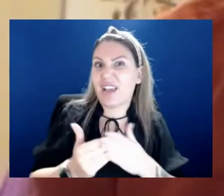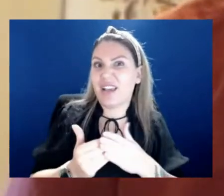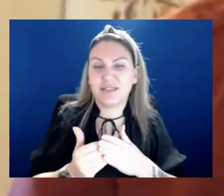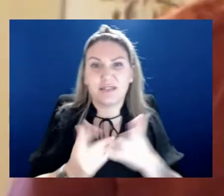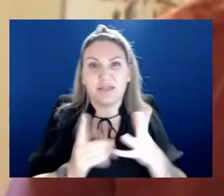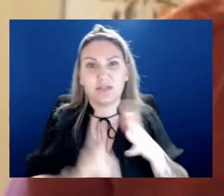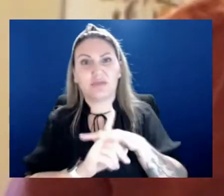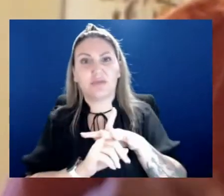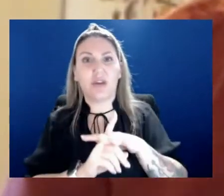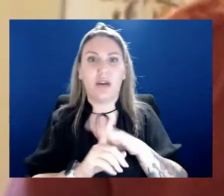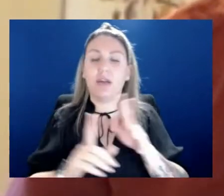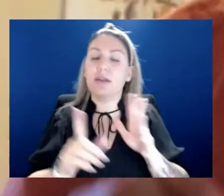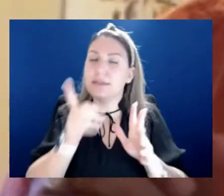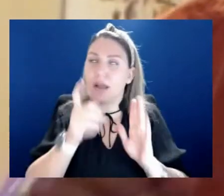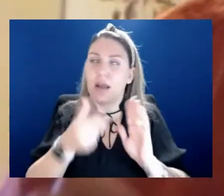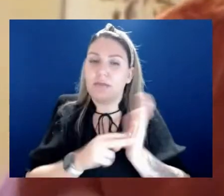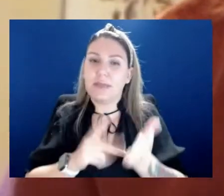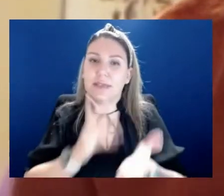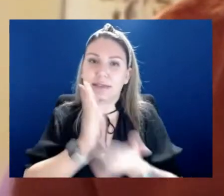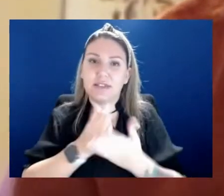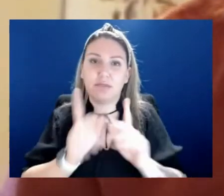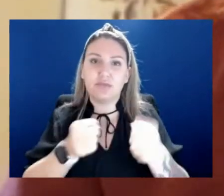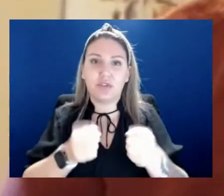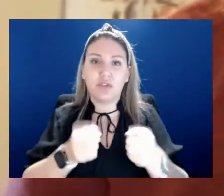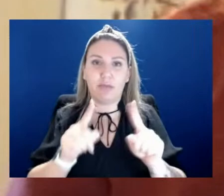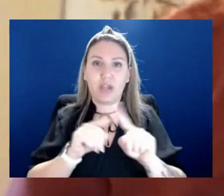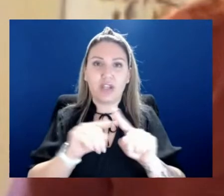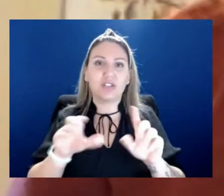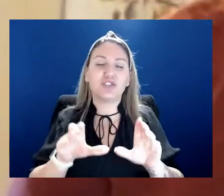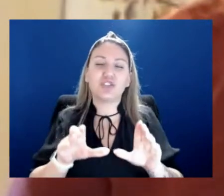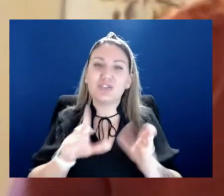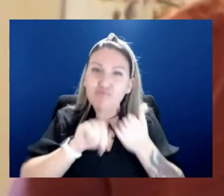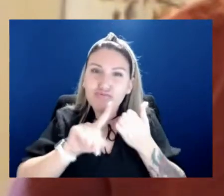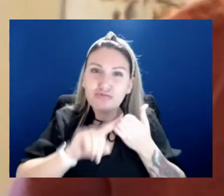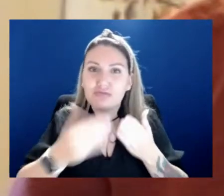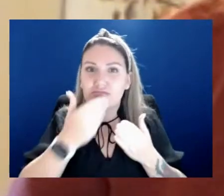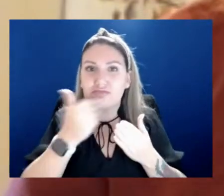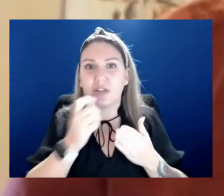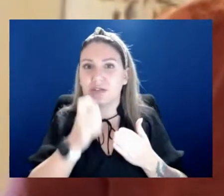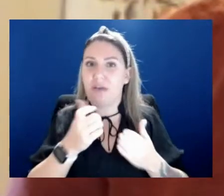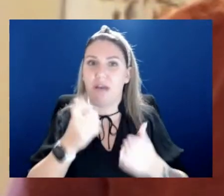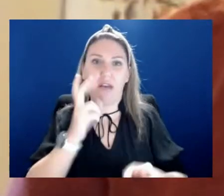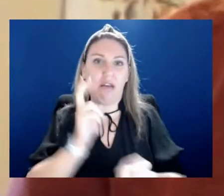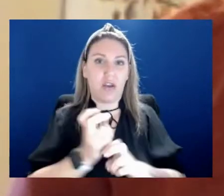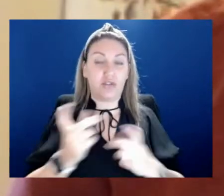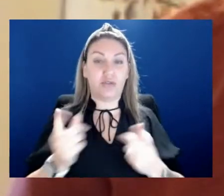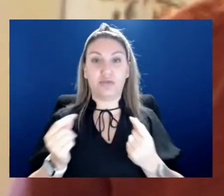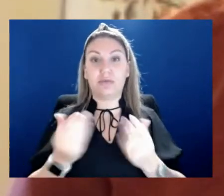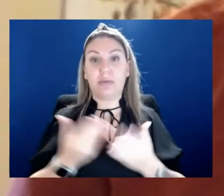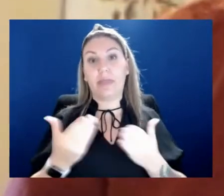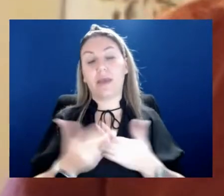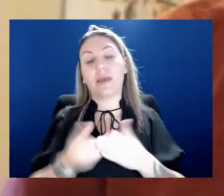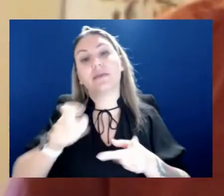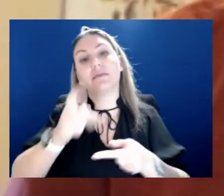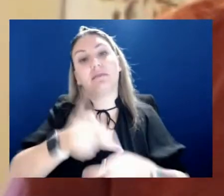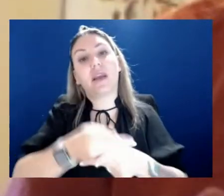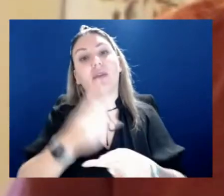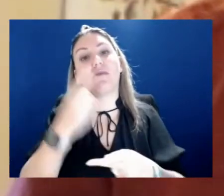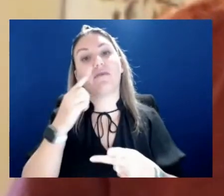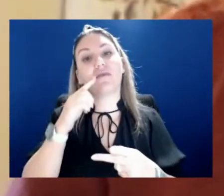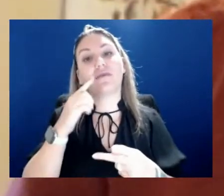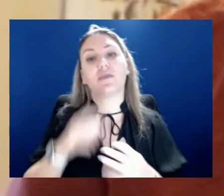doesn't mean stop donating. That just means you need to do your homework. And that is not that hard to do. The things you got to be careful of are